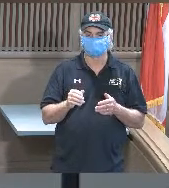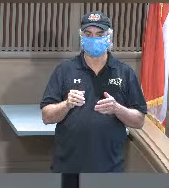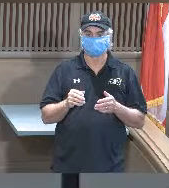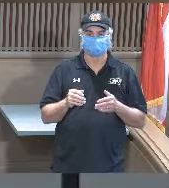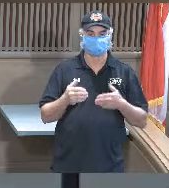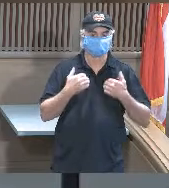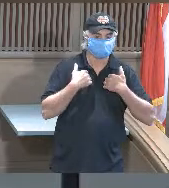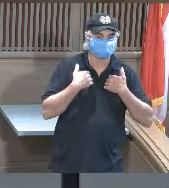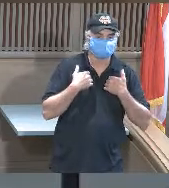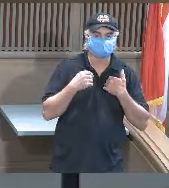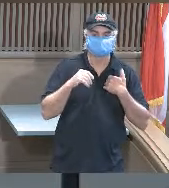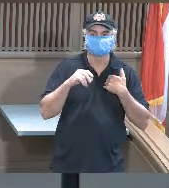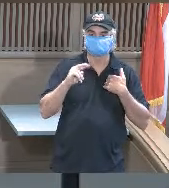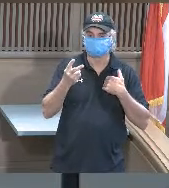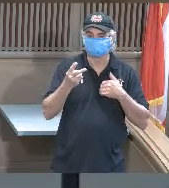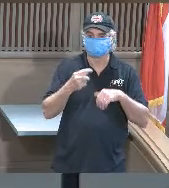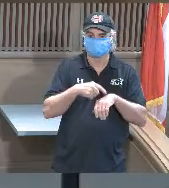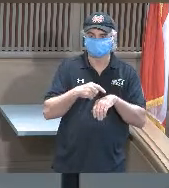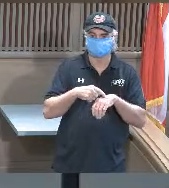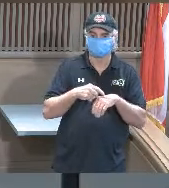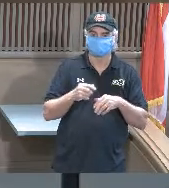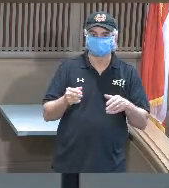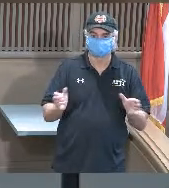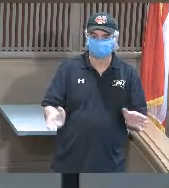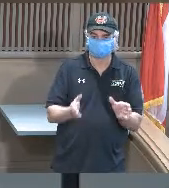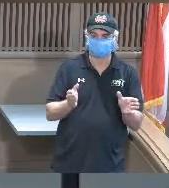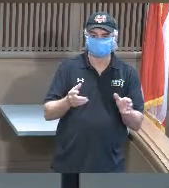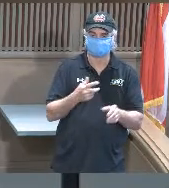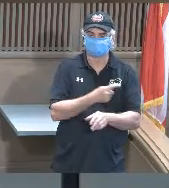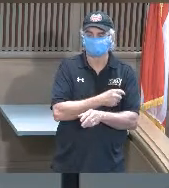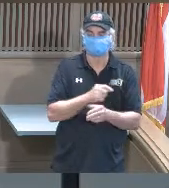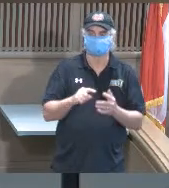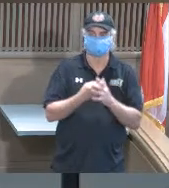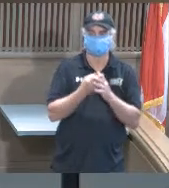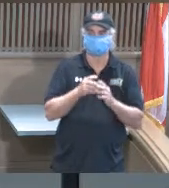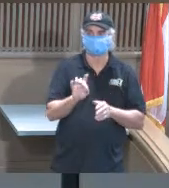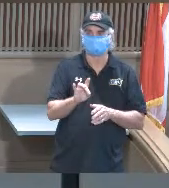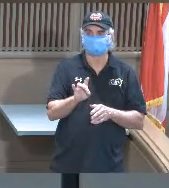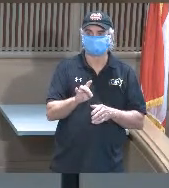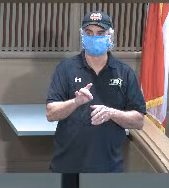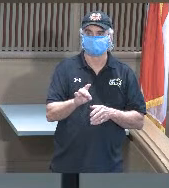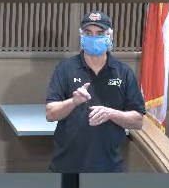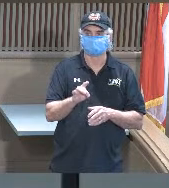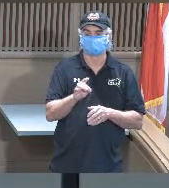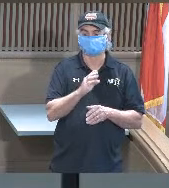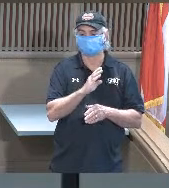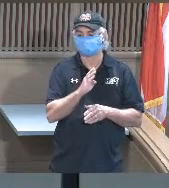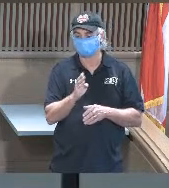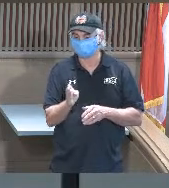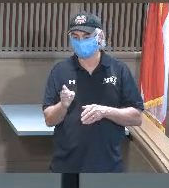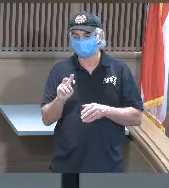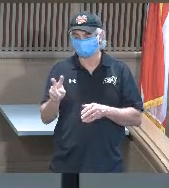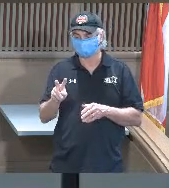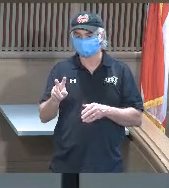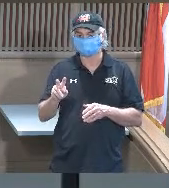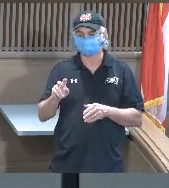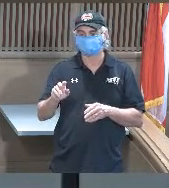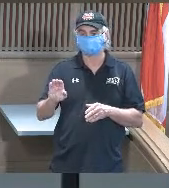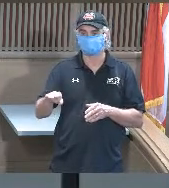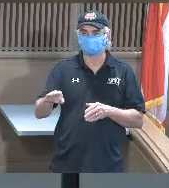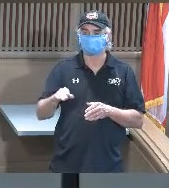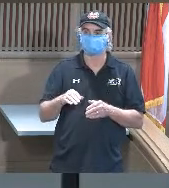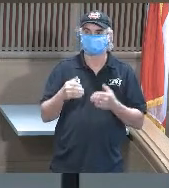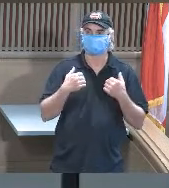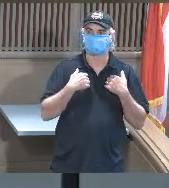Center. This event will start at 8 o'clock in the morning and will end at 2 o'clock in the afternoon. We have a